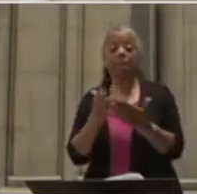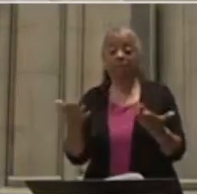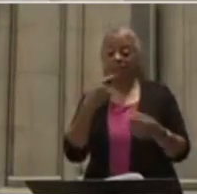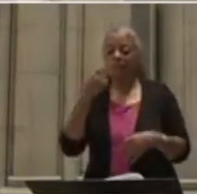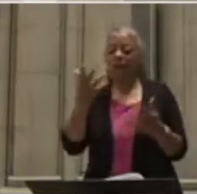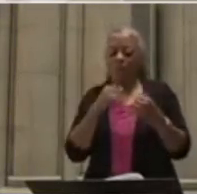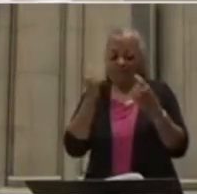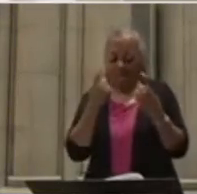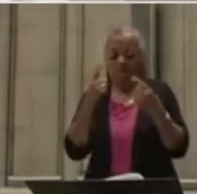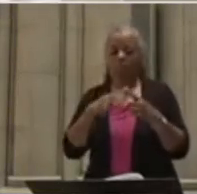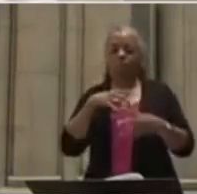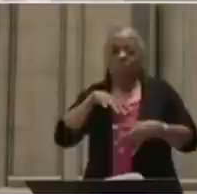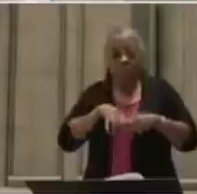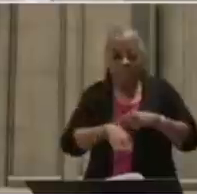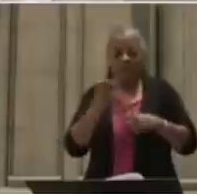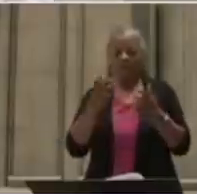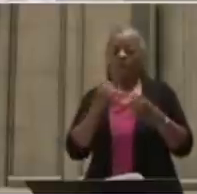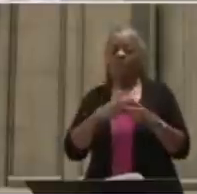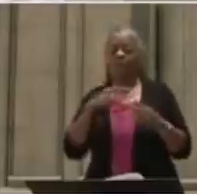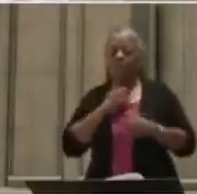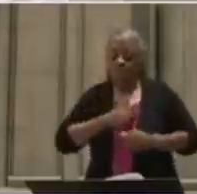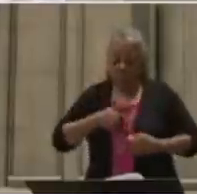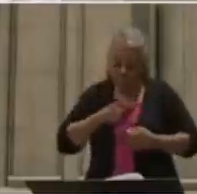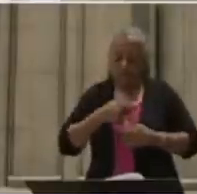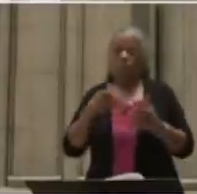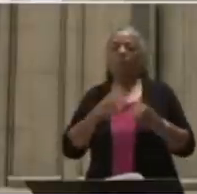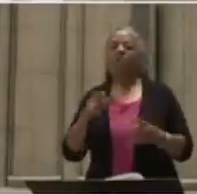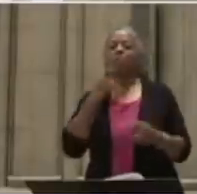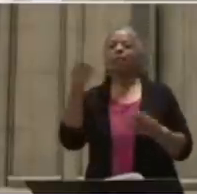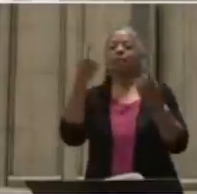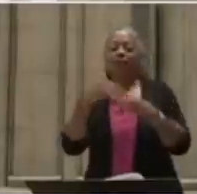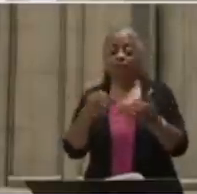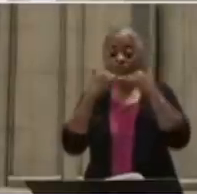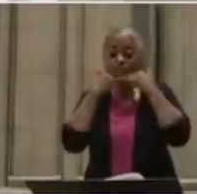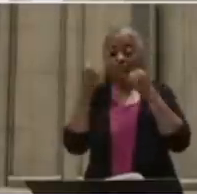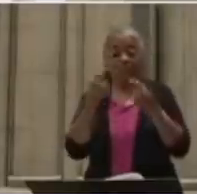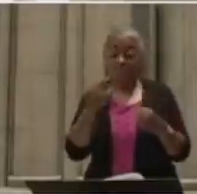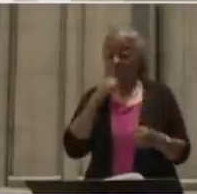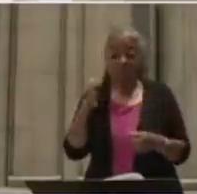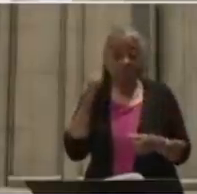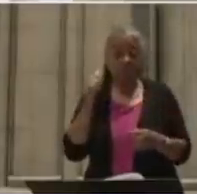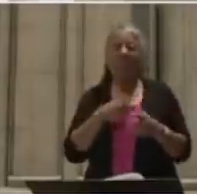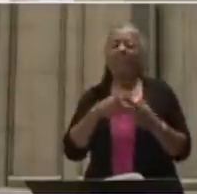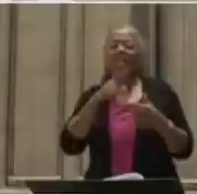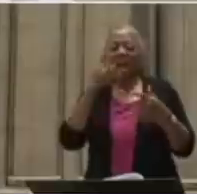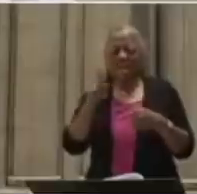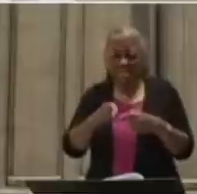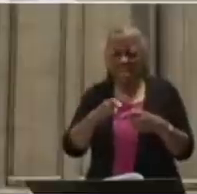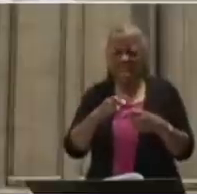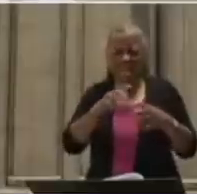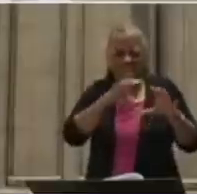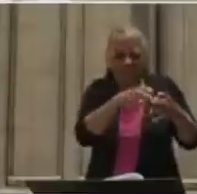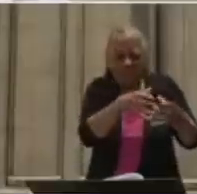want everybody to mourn. I want everybody to lament. I want everybody to say something is wrong. And if everybody won't do it, I need